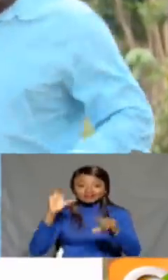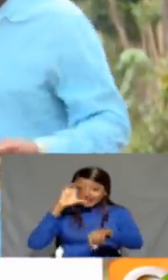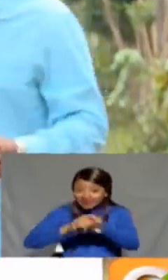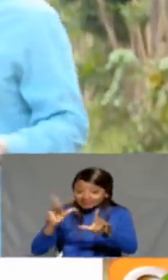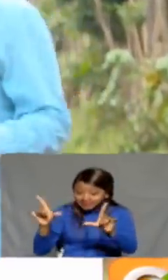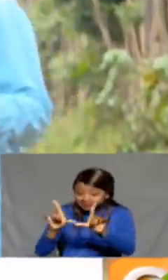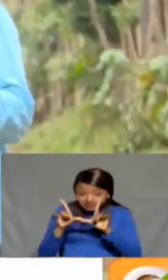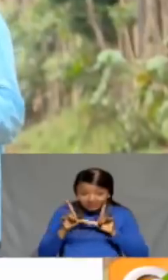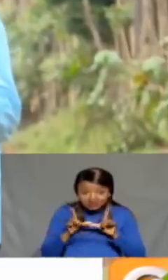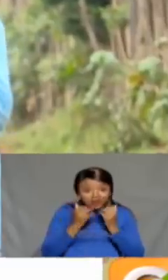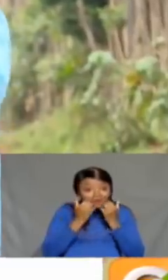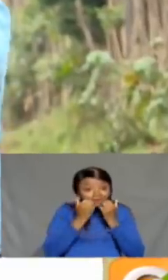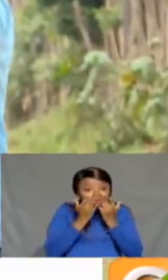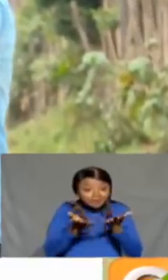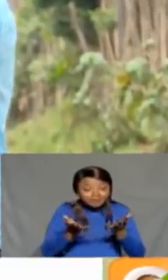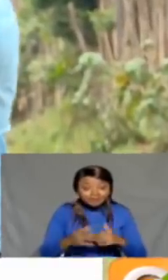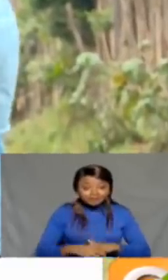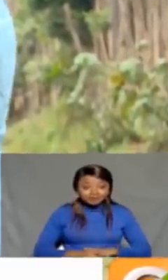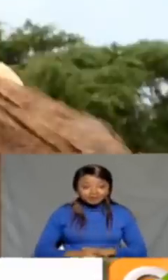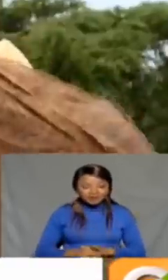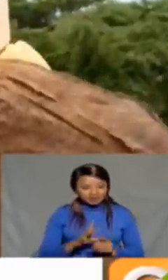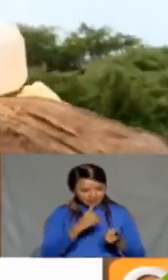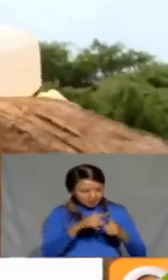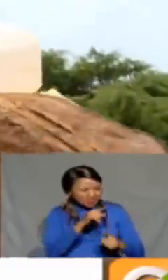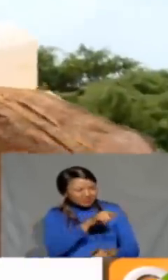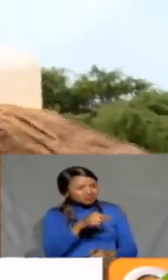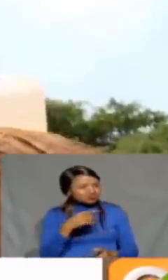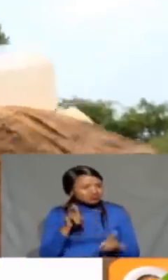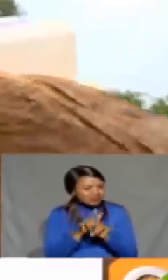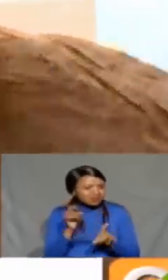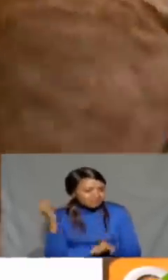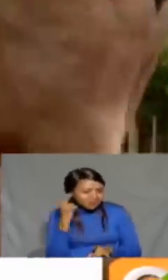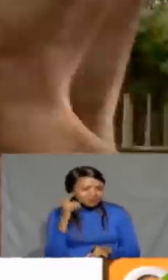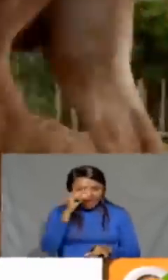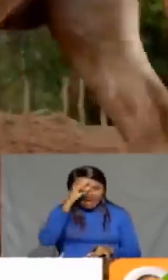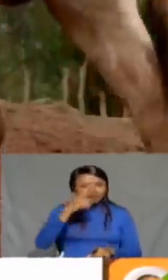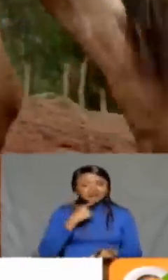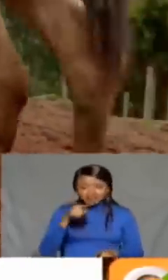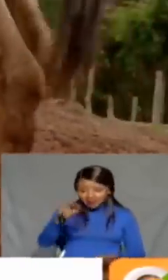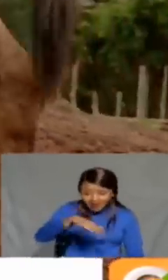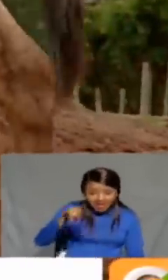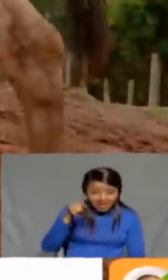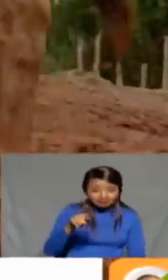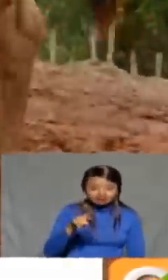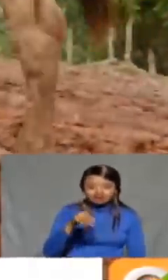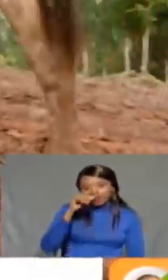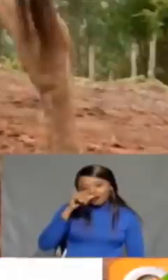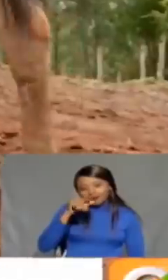sasa saizi umesikia serikali imesema hapa ni msitu. Kama serikali angetusaidia.